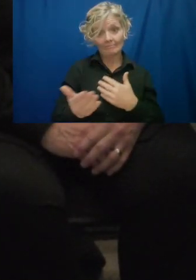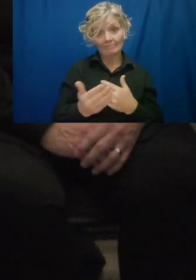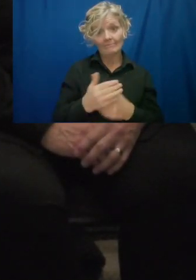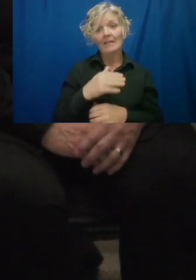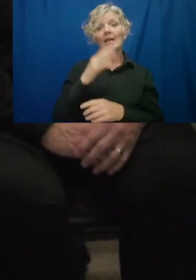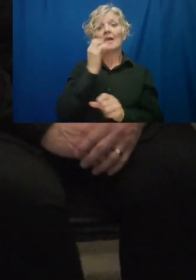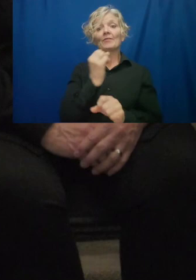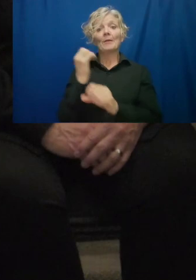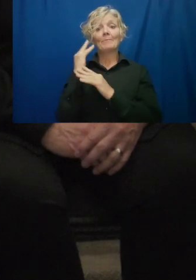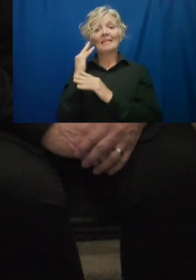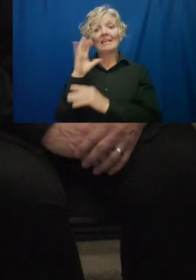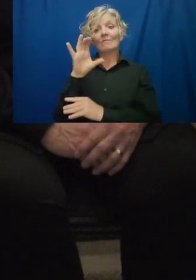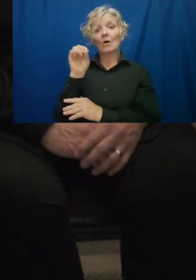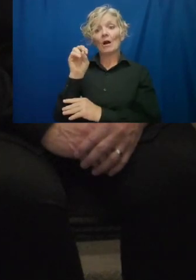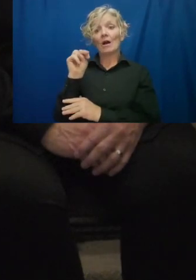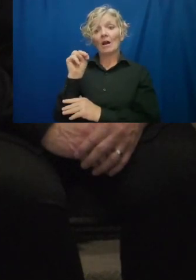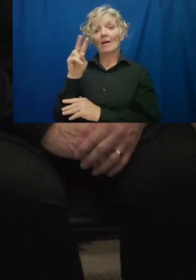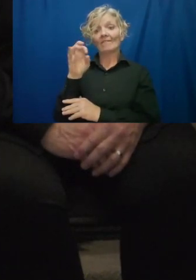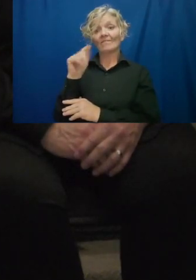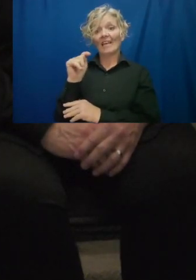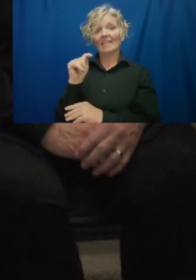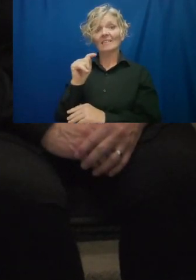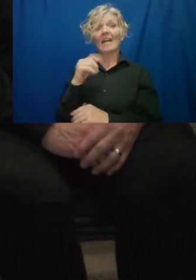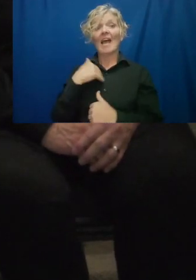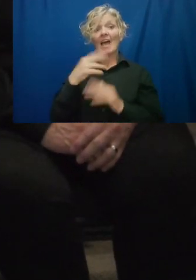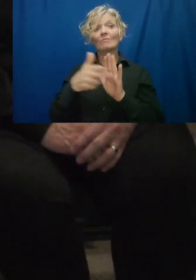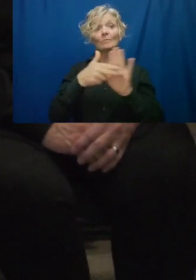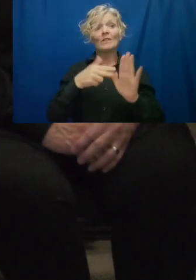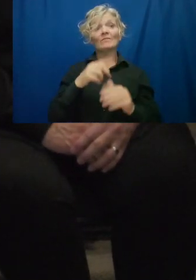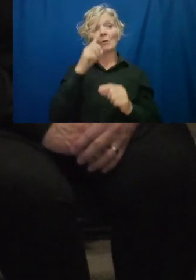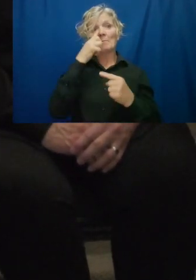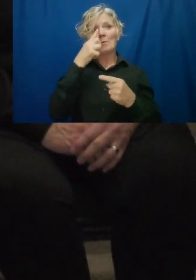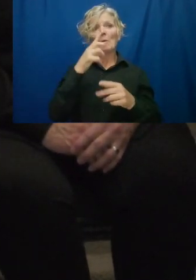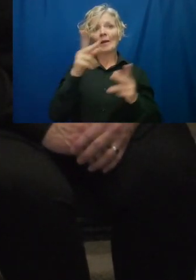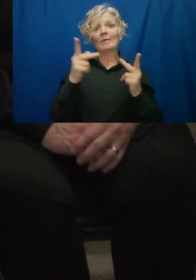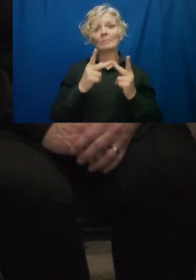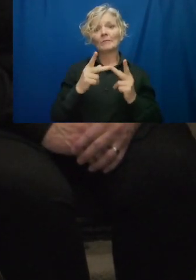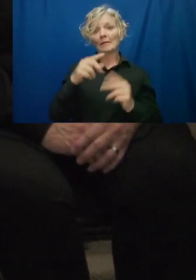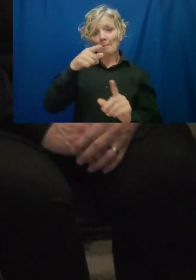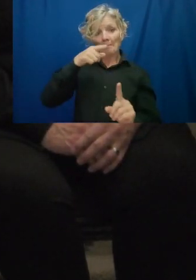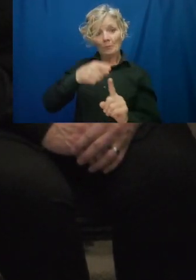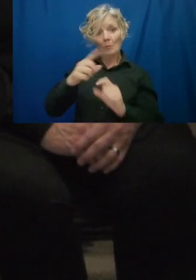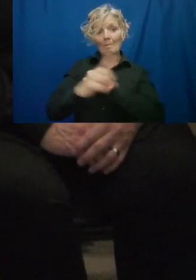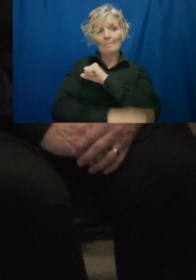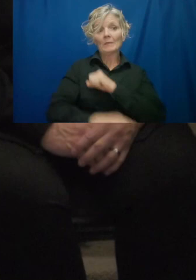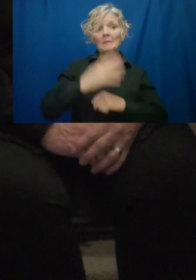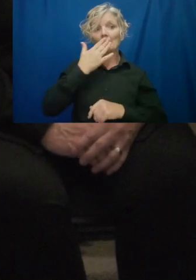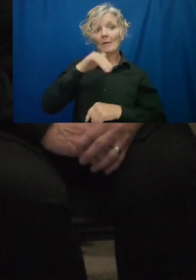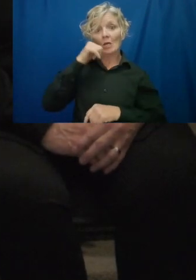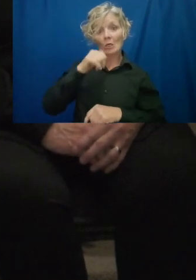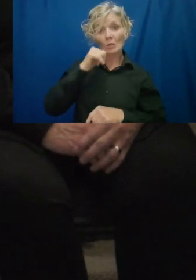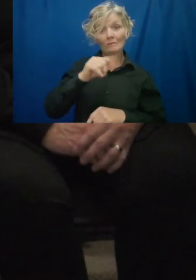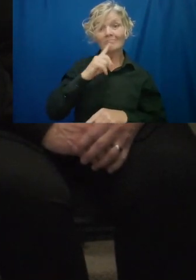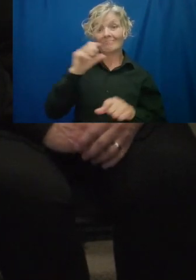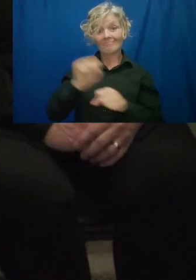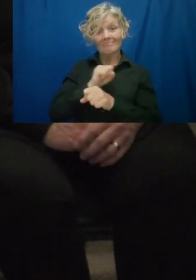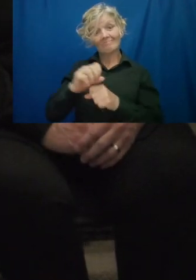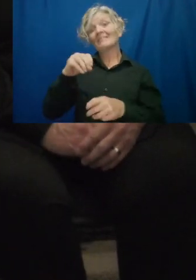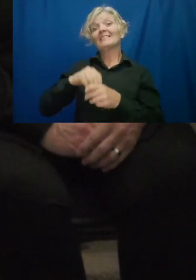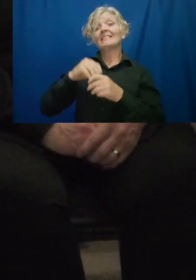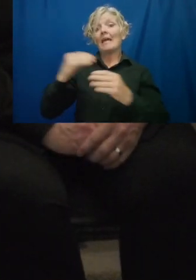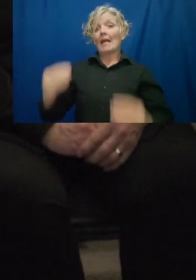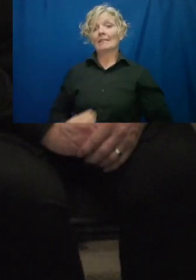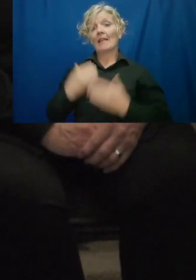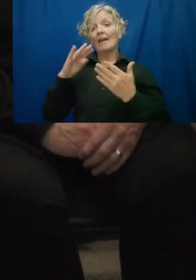The medieval convent, far from its popular reputation as a stone-walled tedium whose sole purpose was to punish naughty